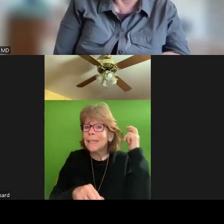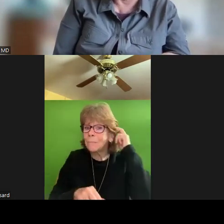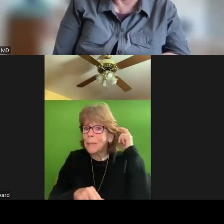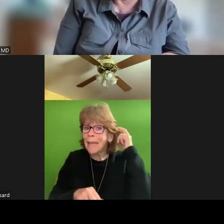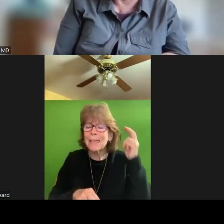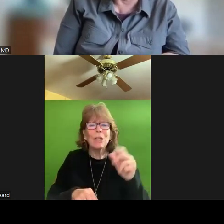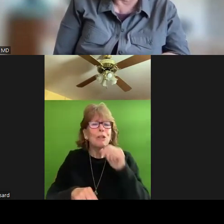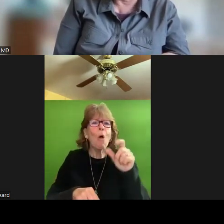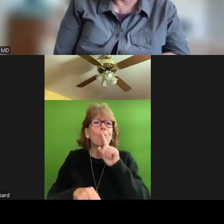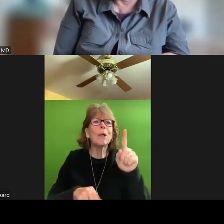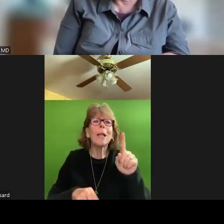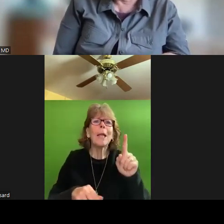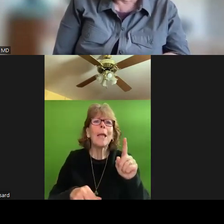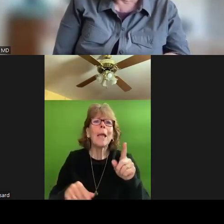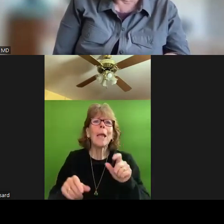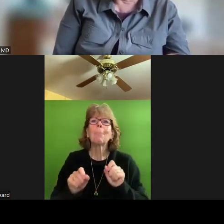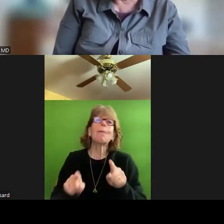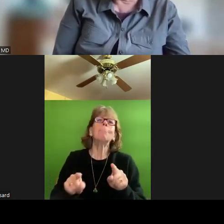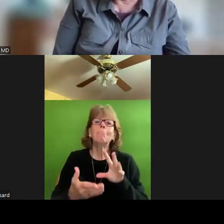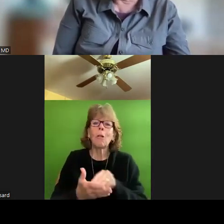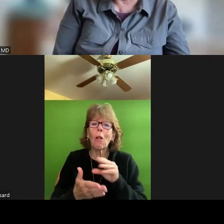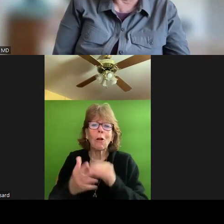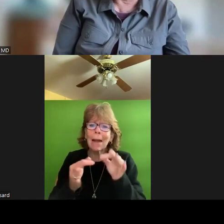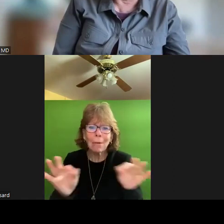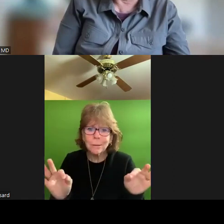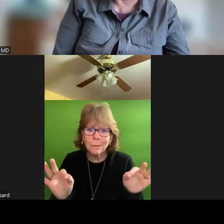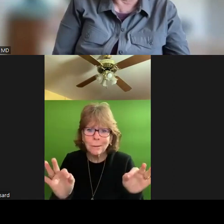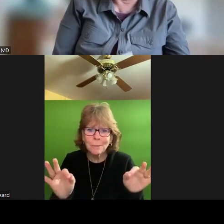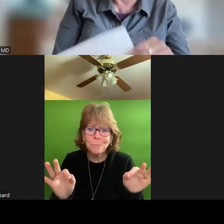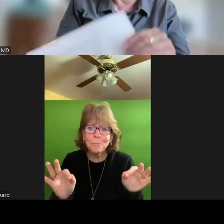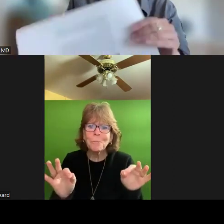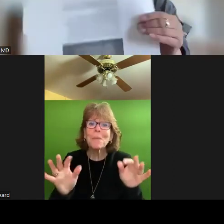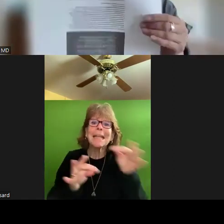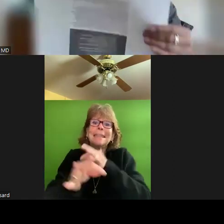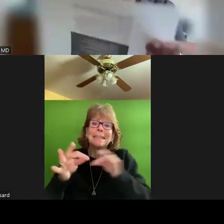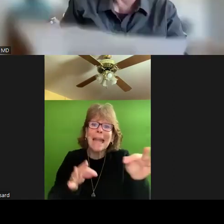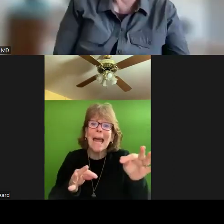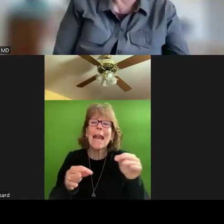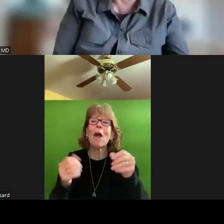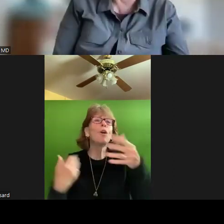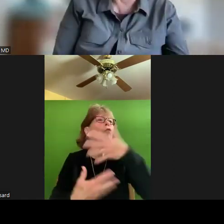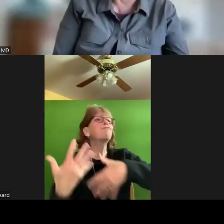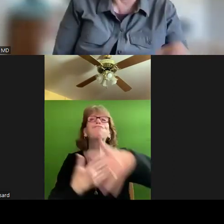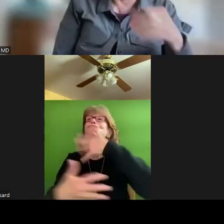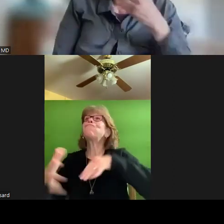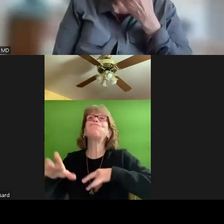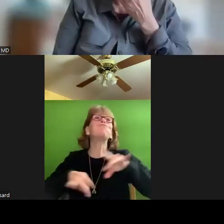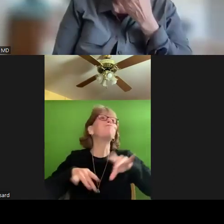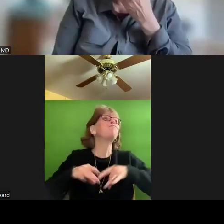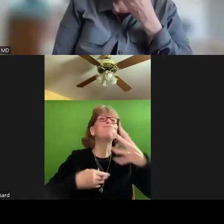cases, but in general, children with cochlear implants must have intensive therapy to learn spoken